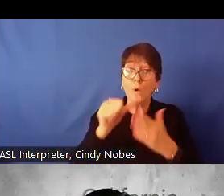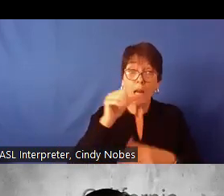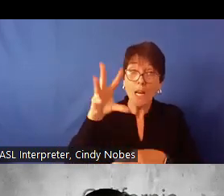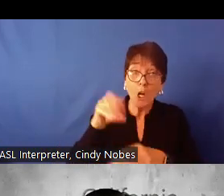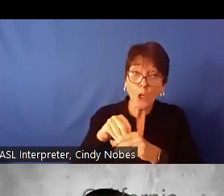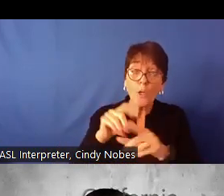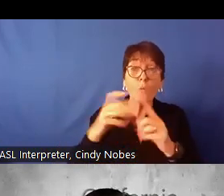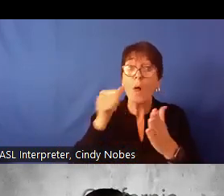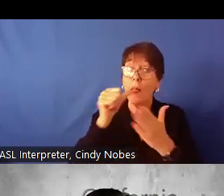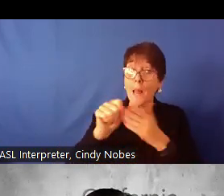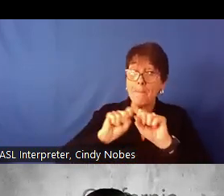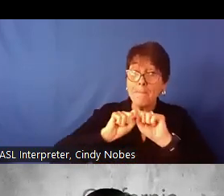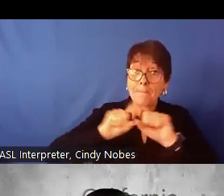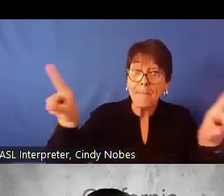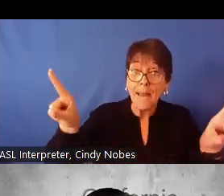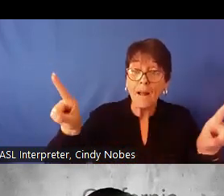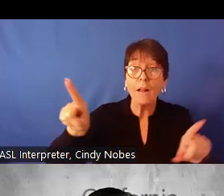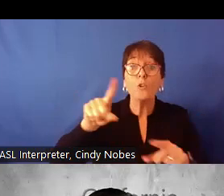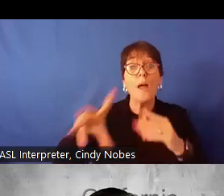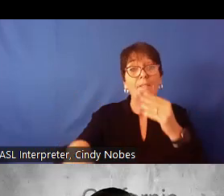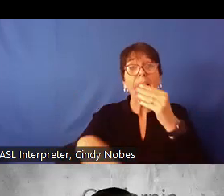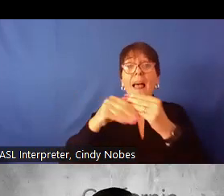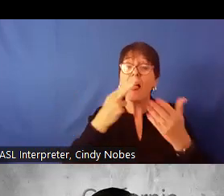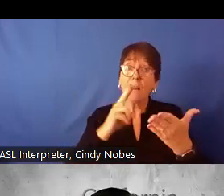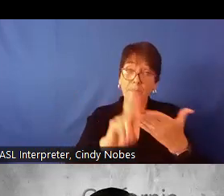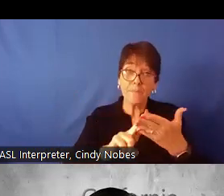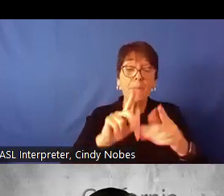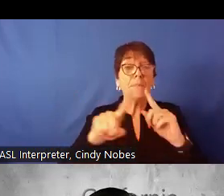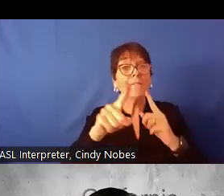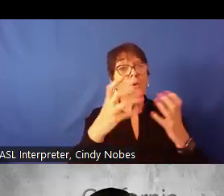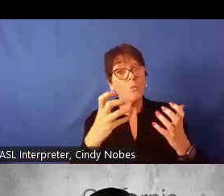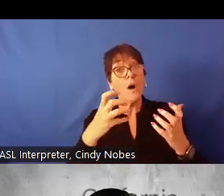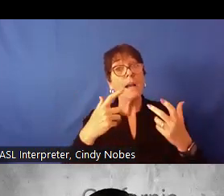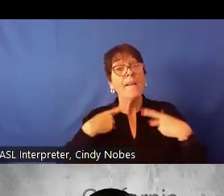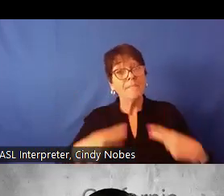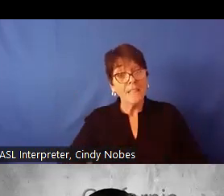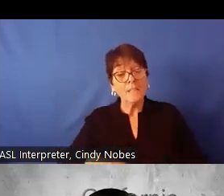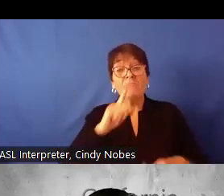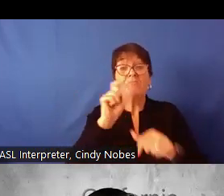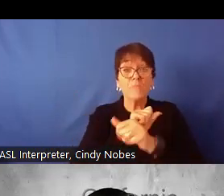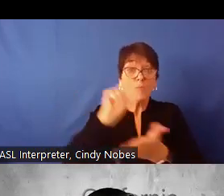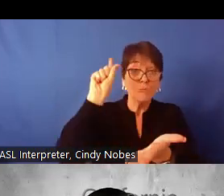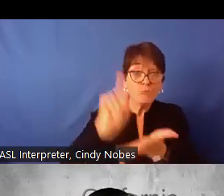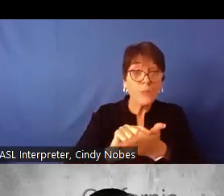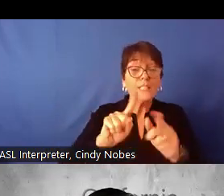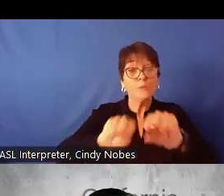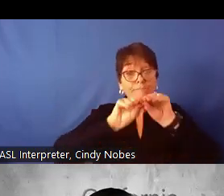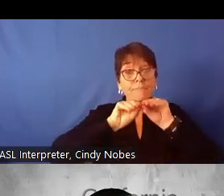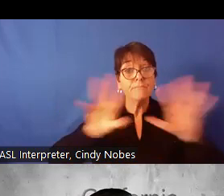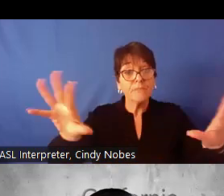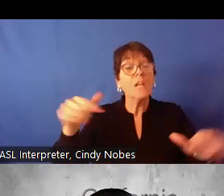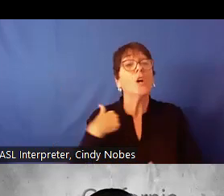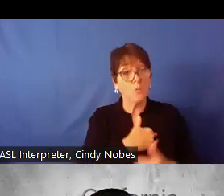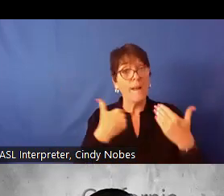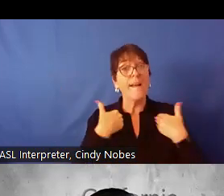you'd like to mail them out, you would need to attach postage to it. But if you would like the physical printed pieces to be able to distribute, we do have